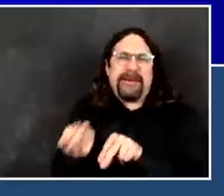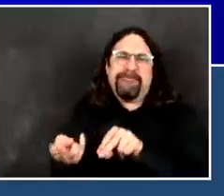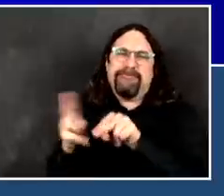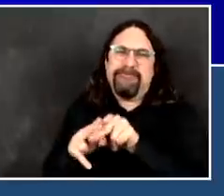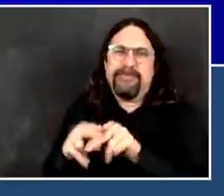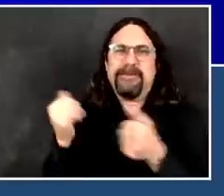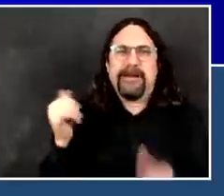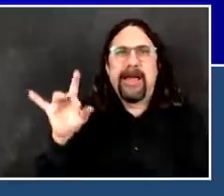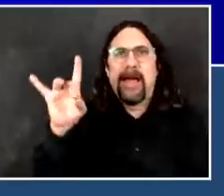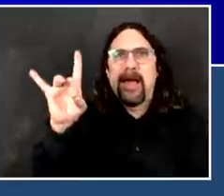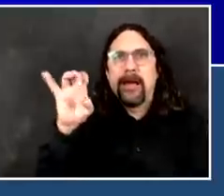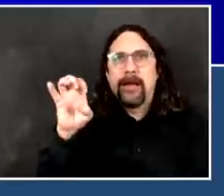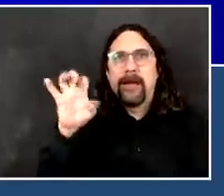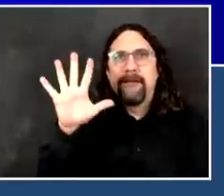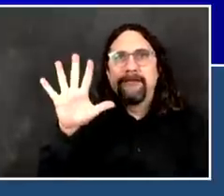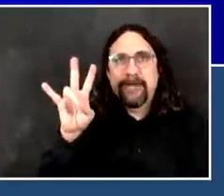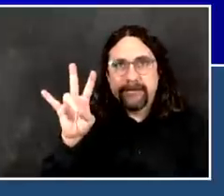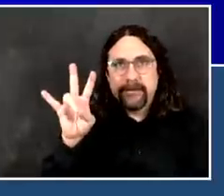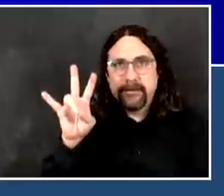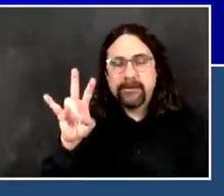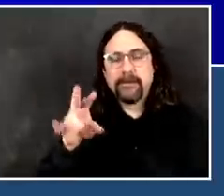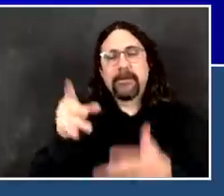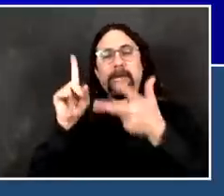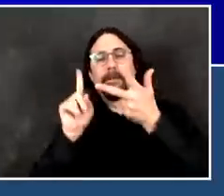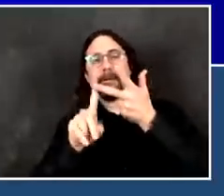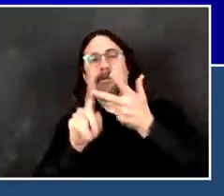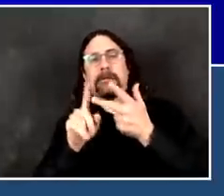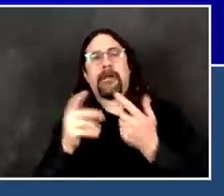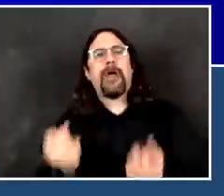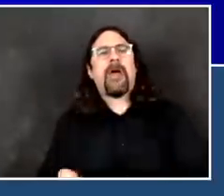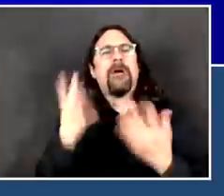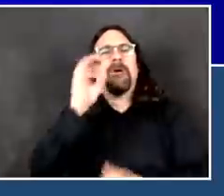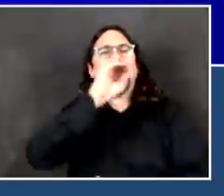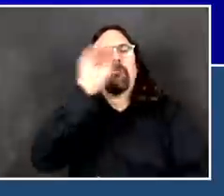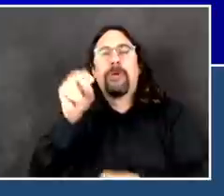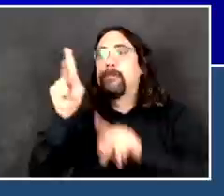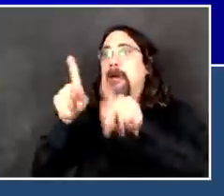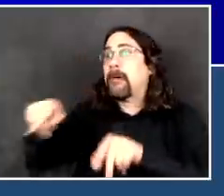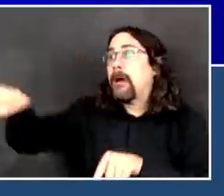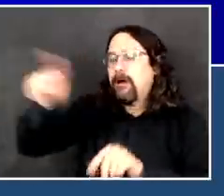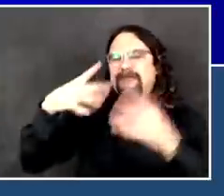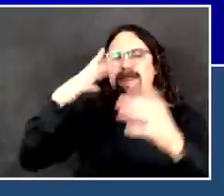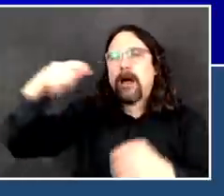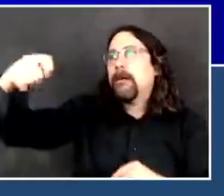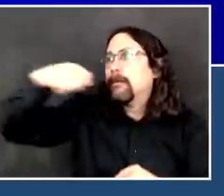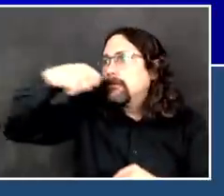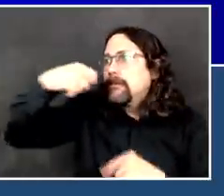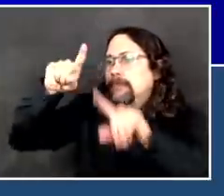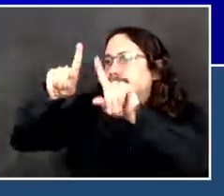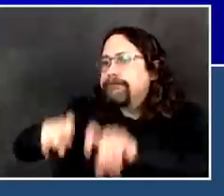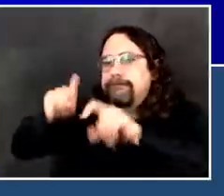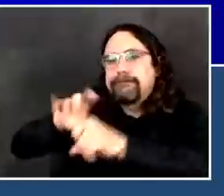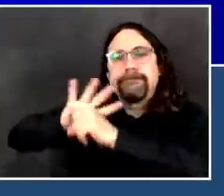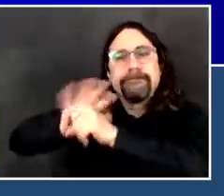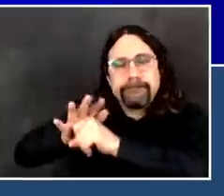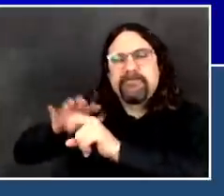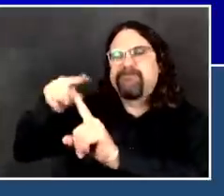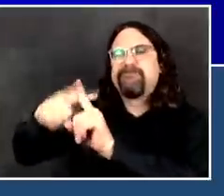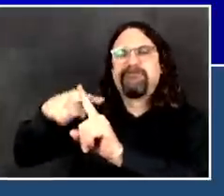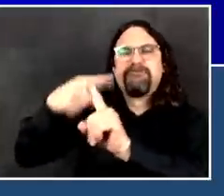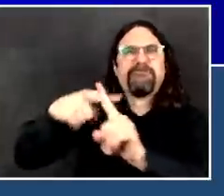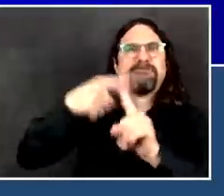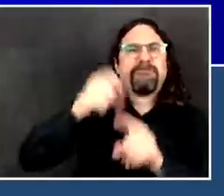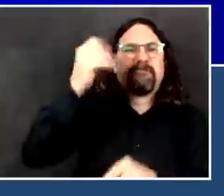to 35%. The number of people who tested positive through our public health lab tests went down from 67% to